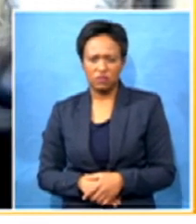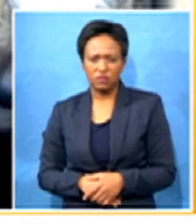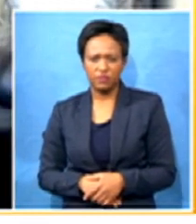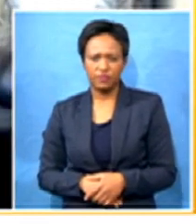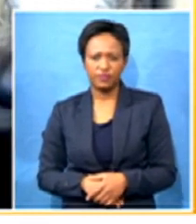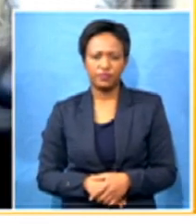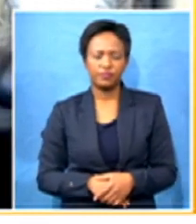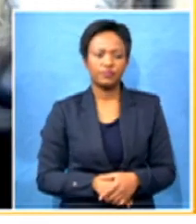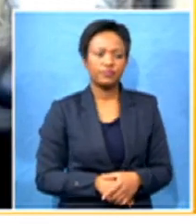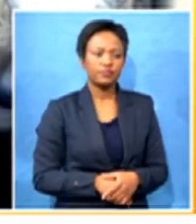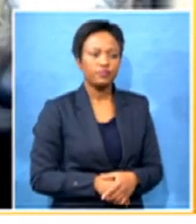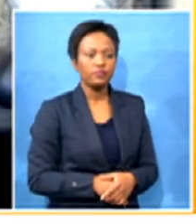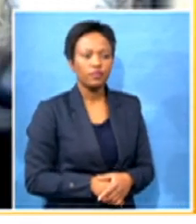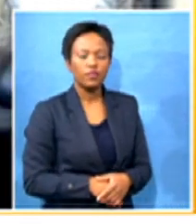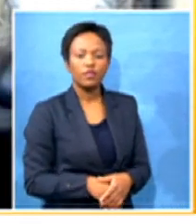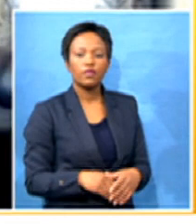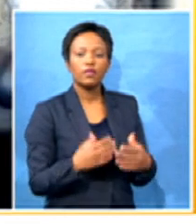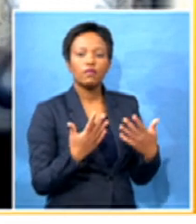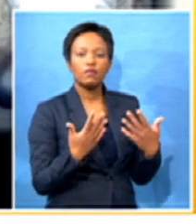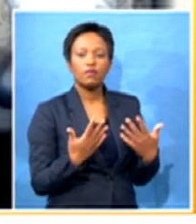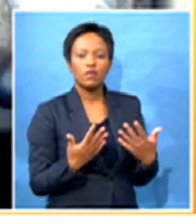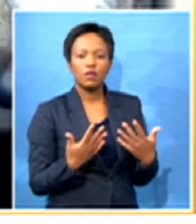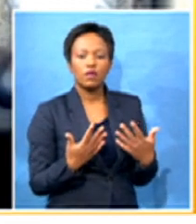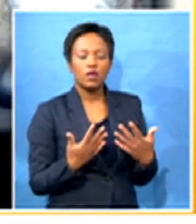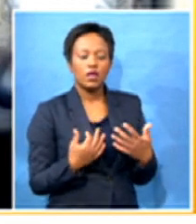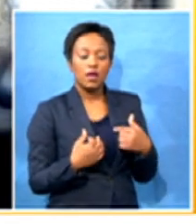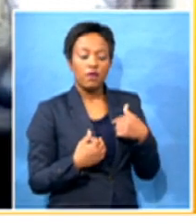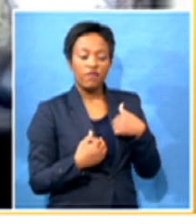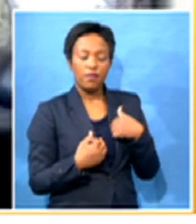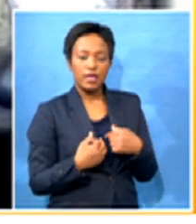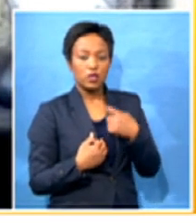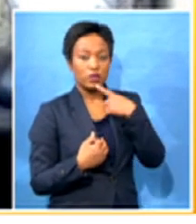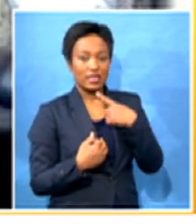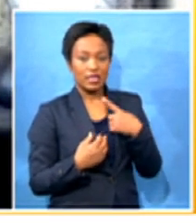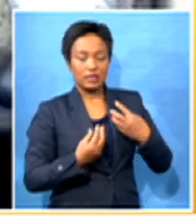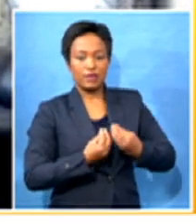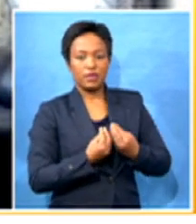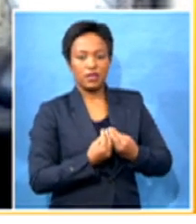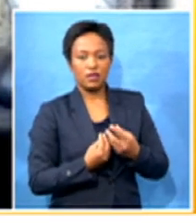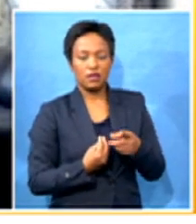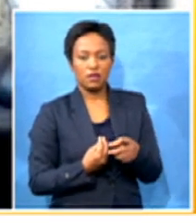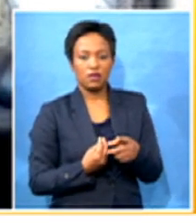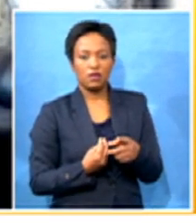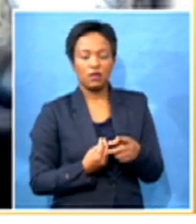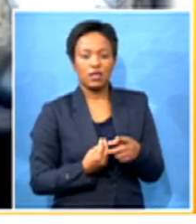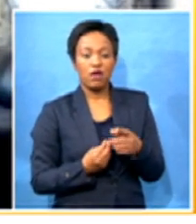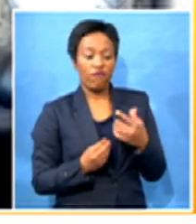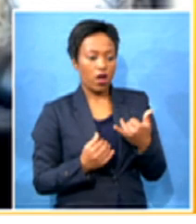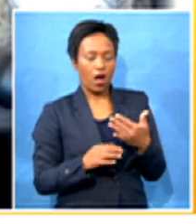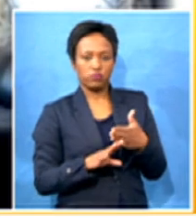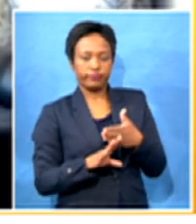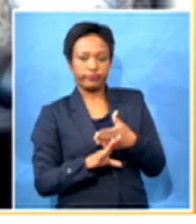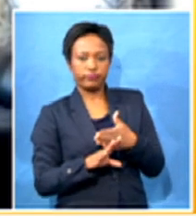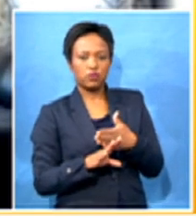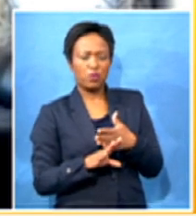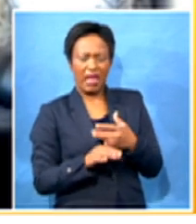For me, to say something about that, it can be premature, but